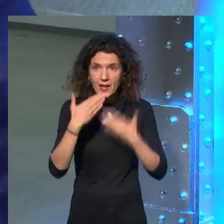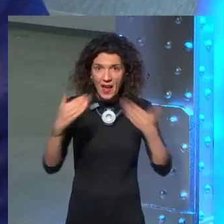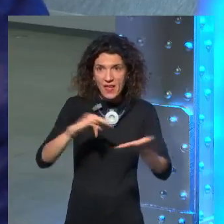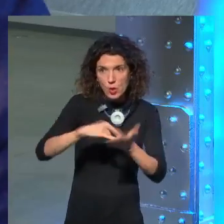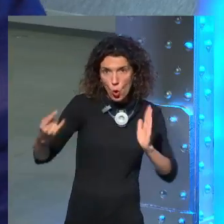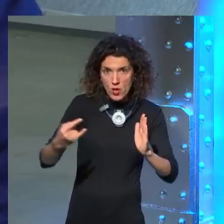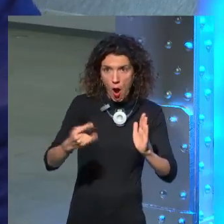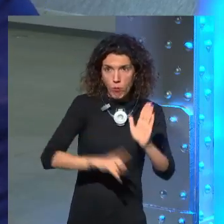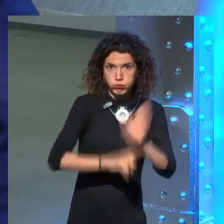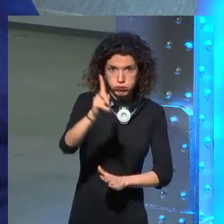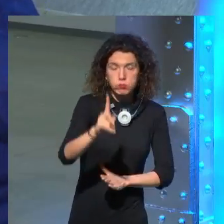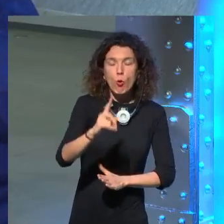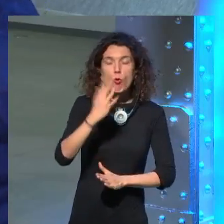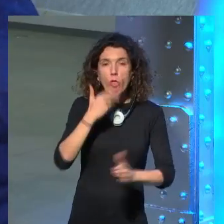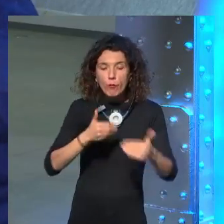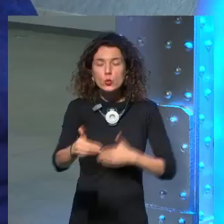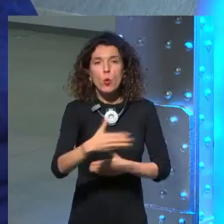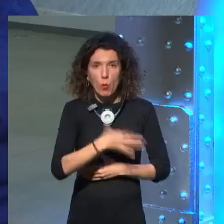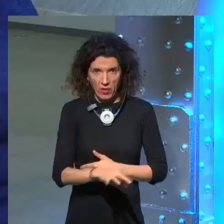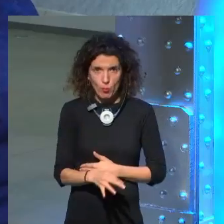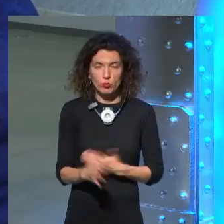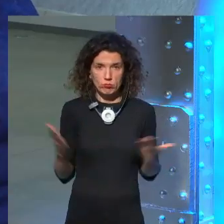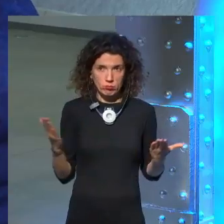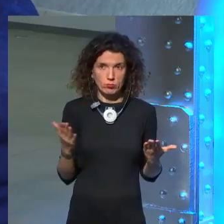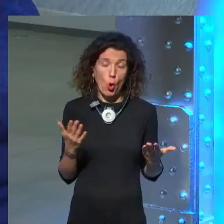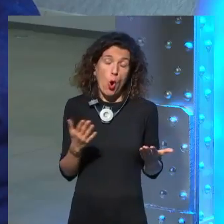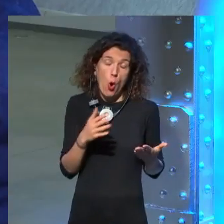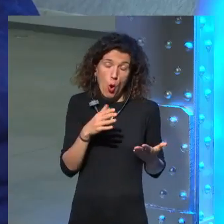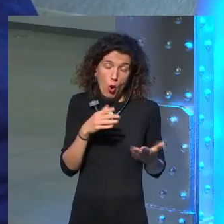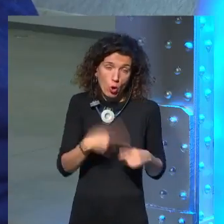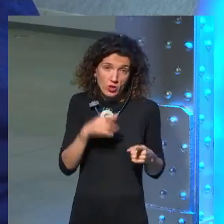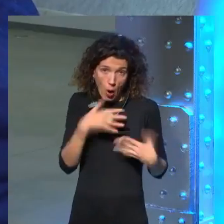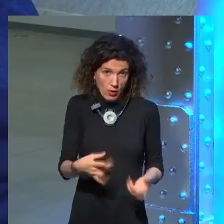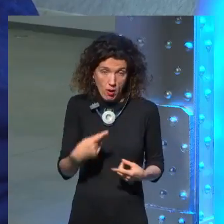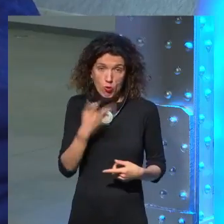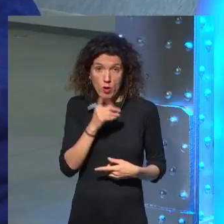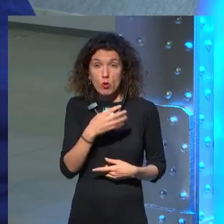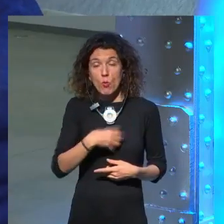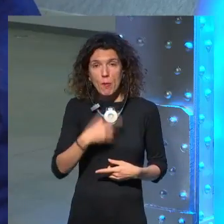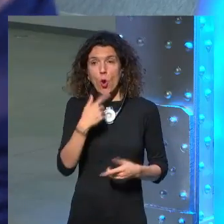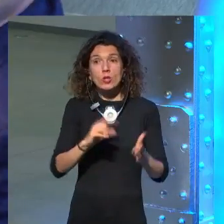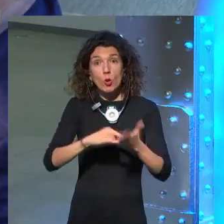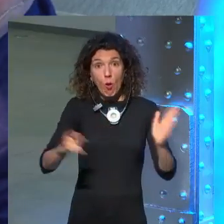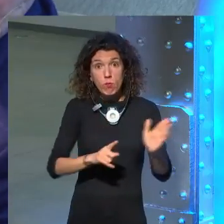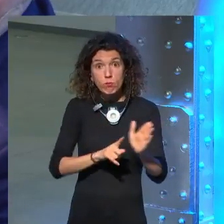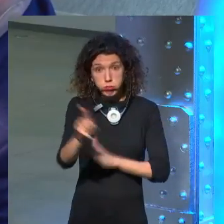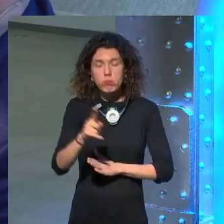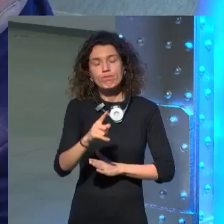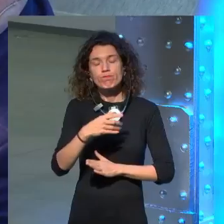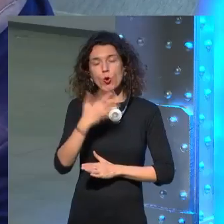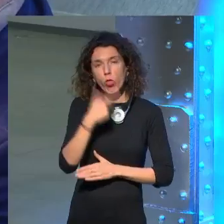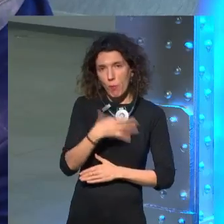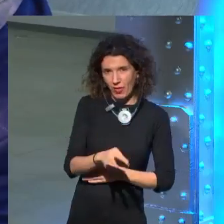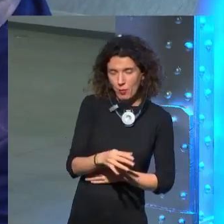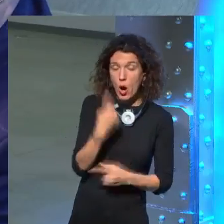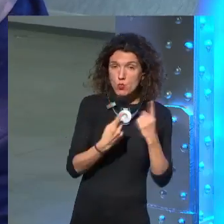in what it can know. And I think that there are a lot of scary movies at the